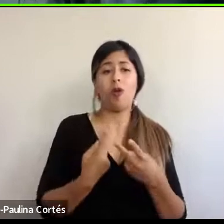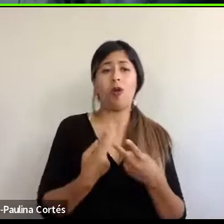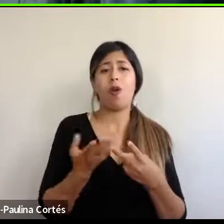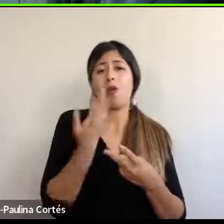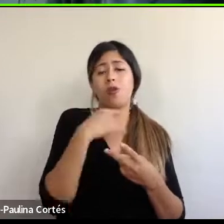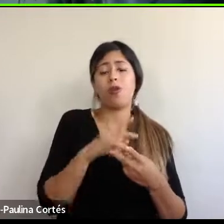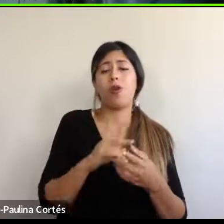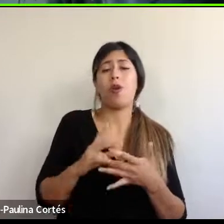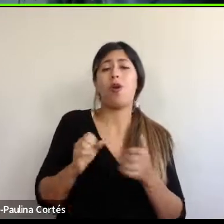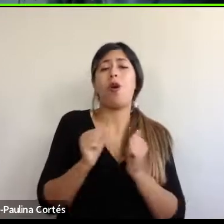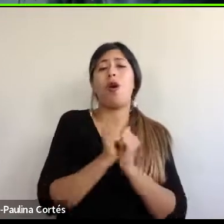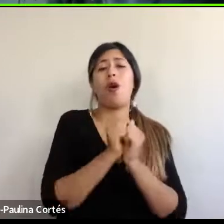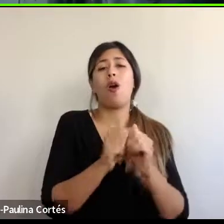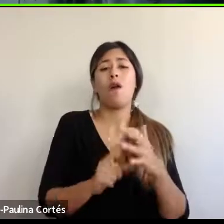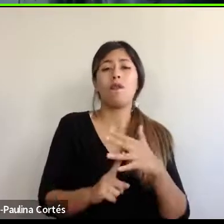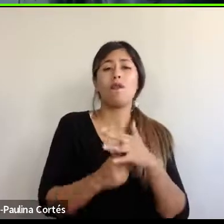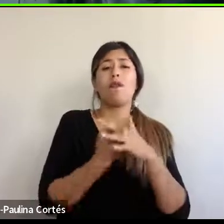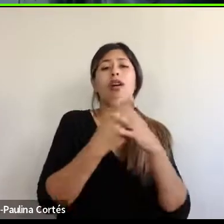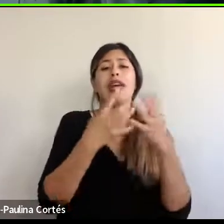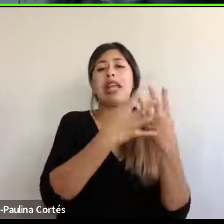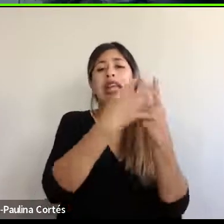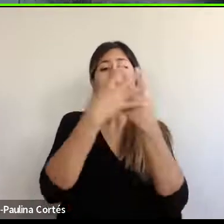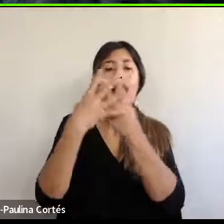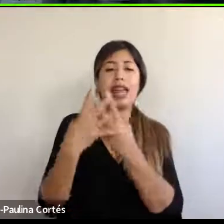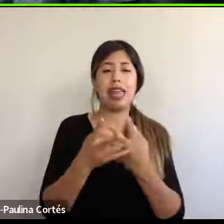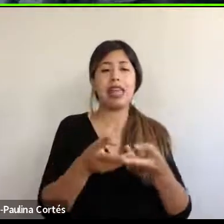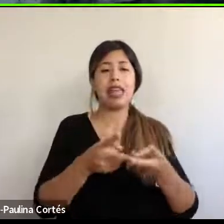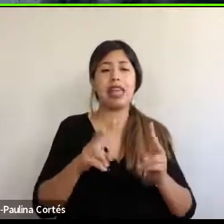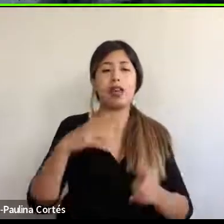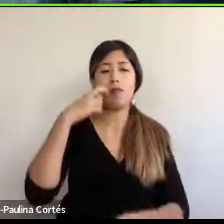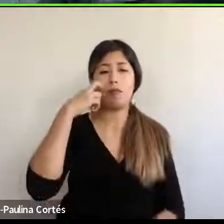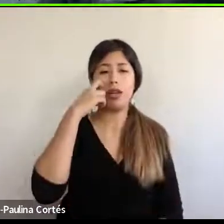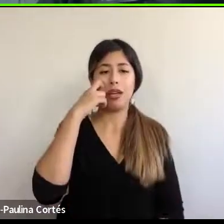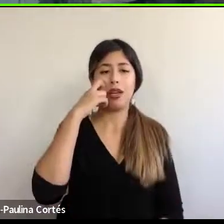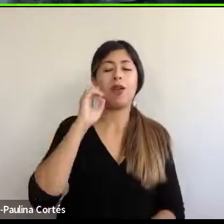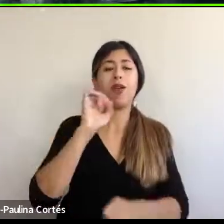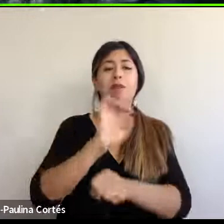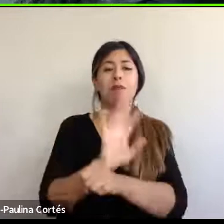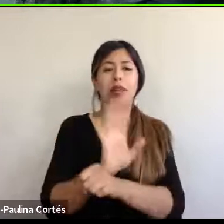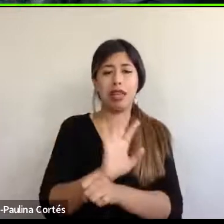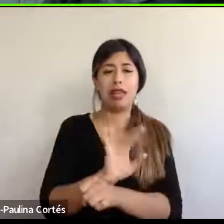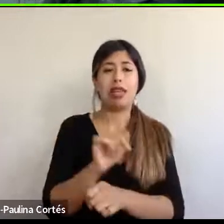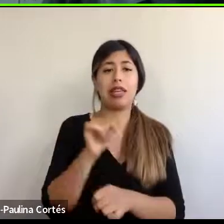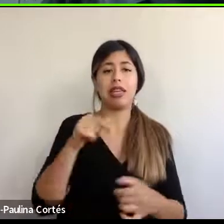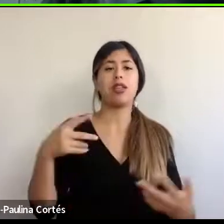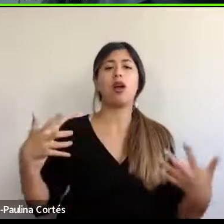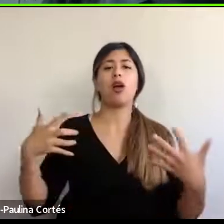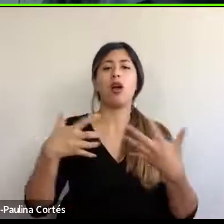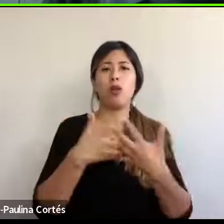Network. And this Human Rights Film Network is basically a connection of a whole lot of